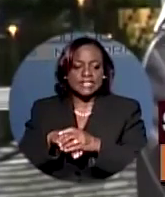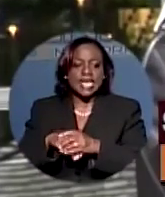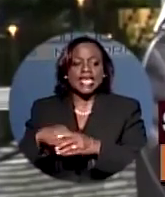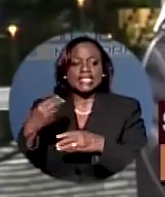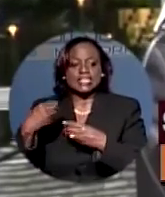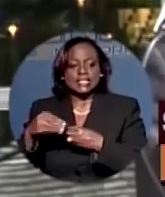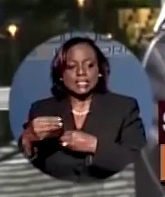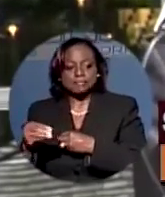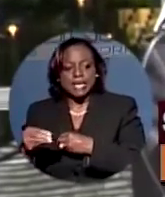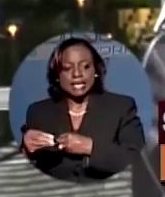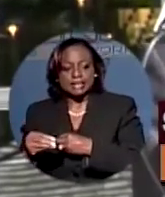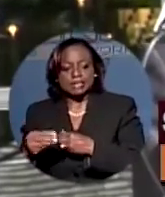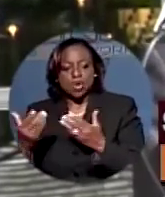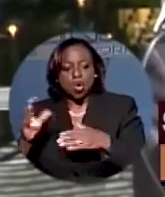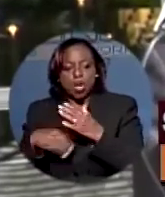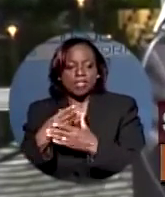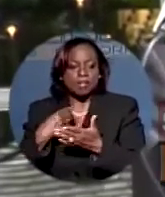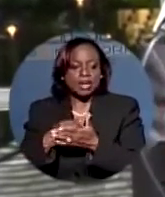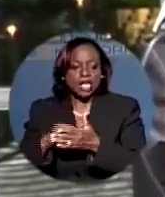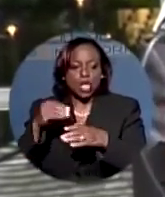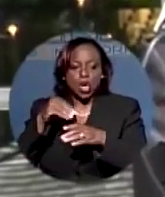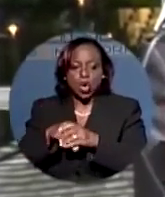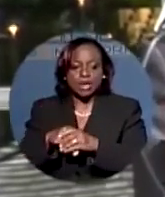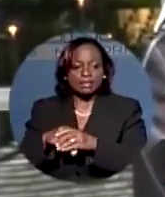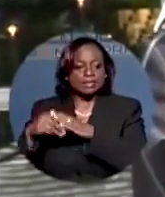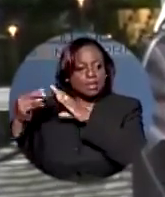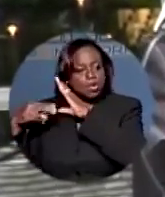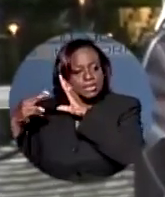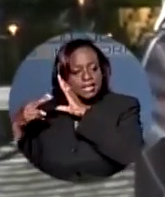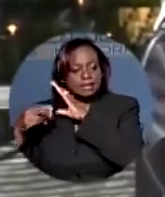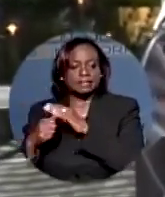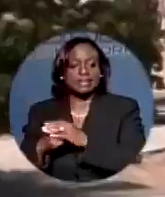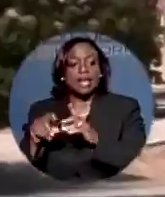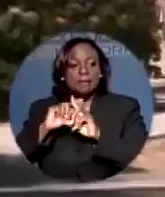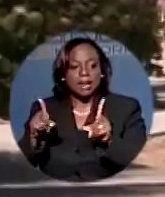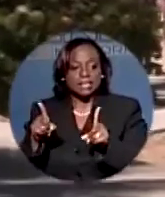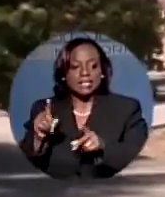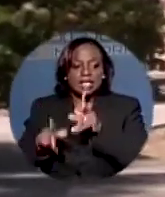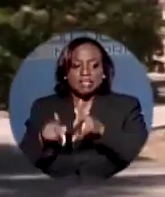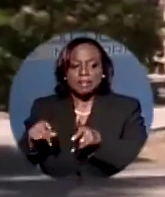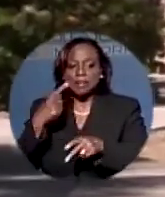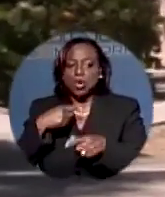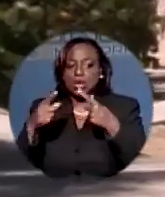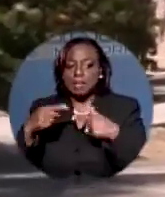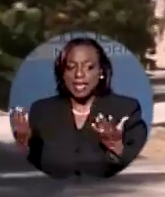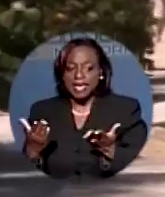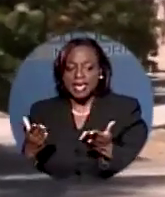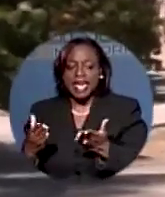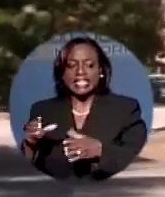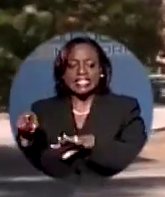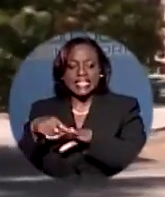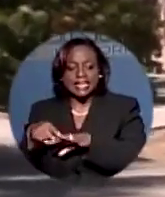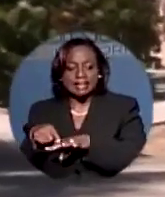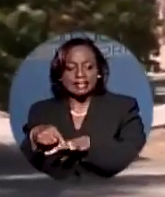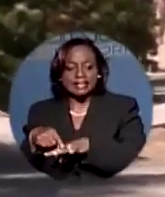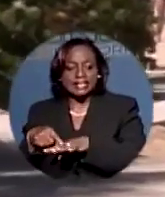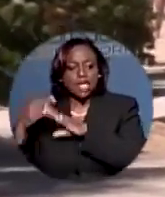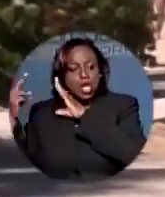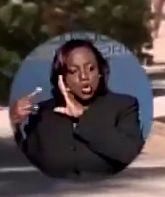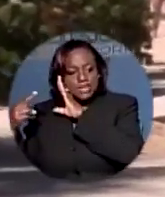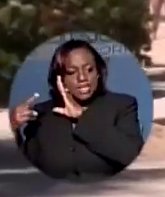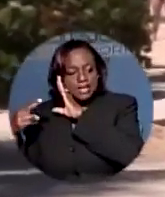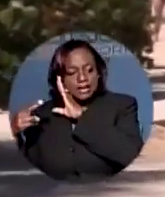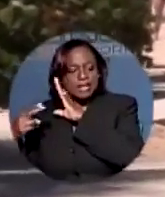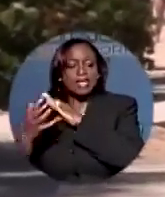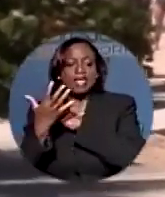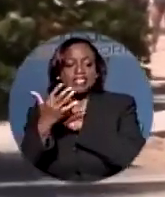a wonderful piece of research which showed, without question, that the people who come to this particular property, their expenditure outside